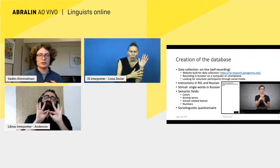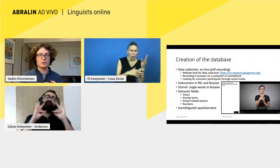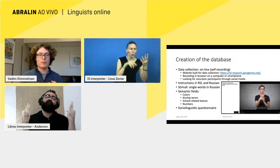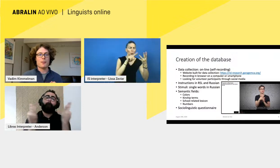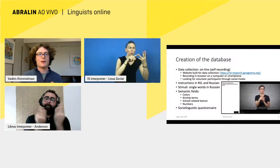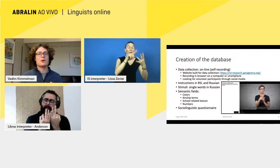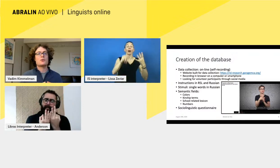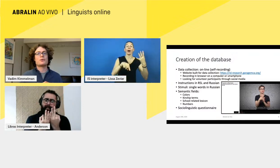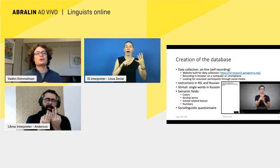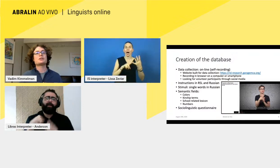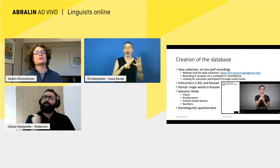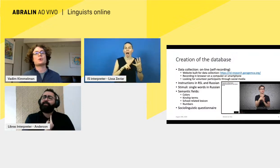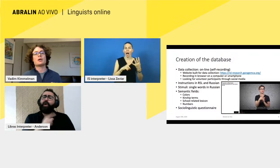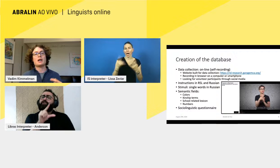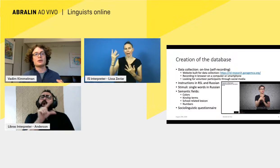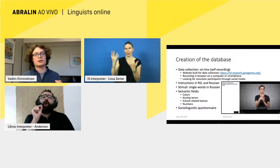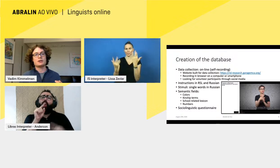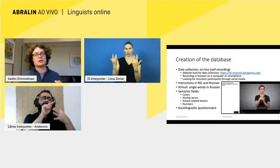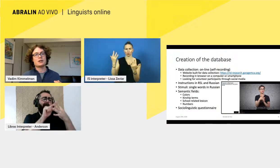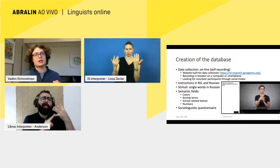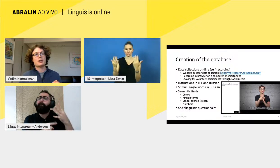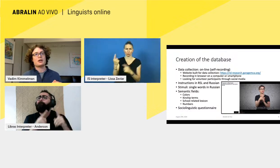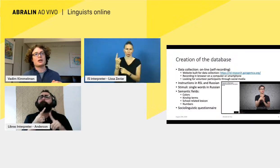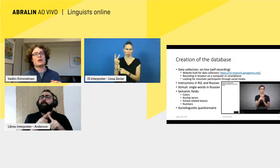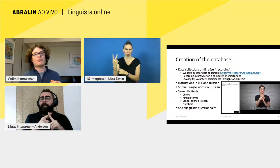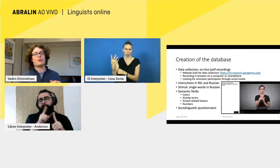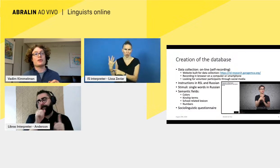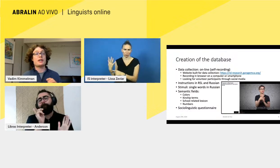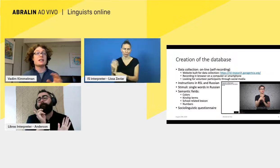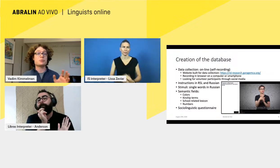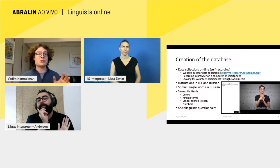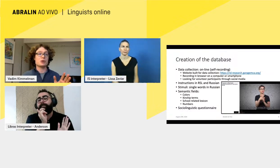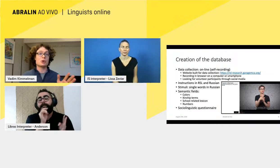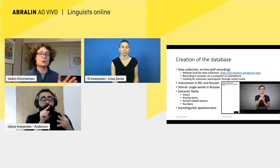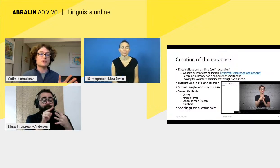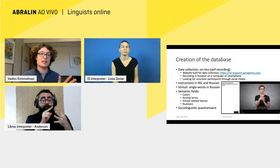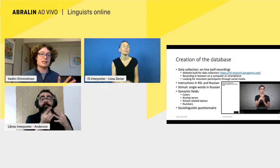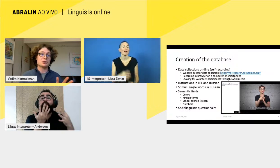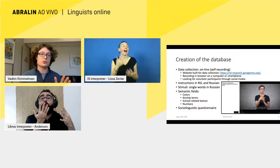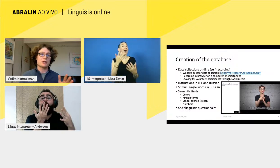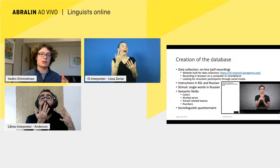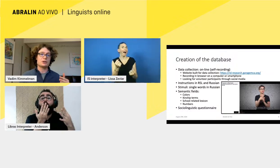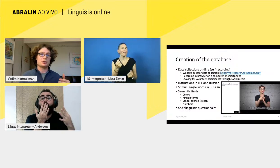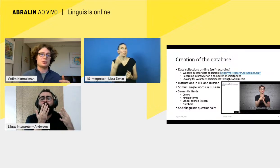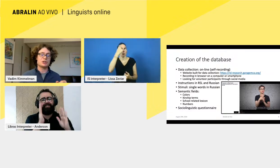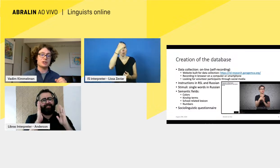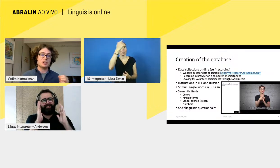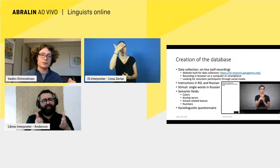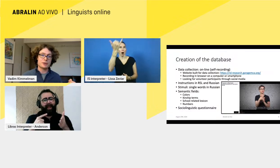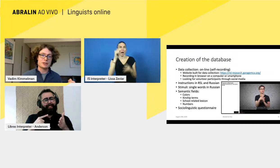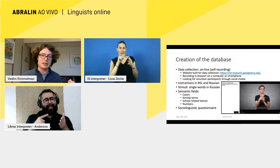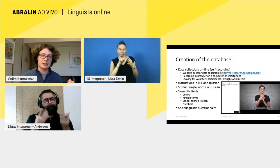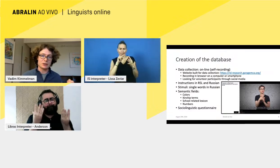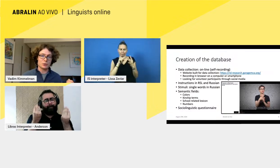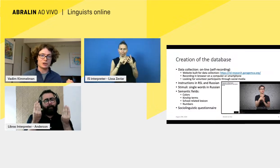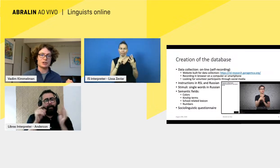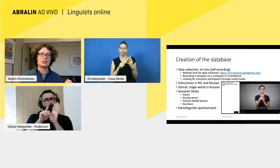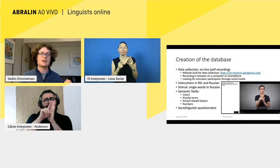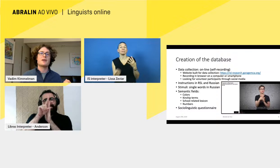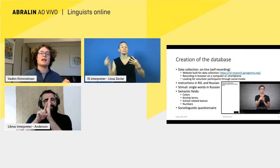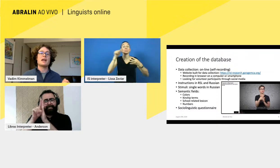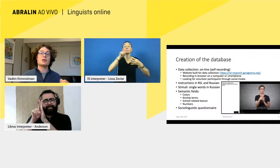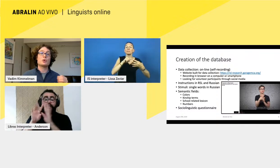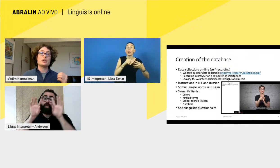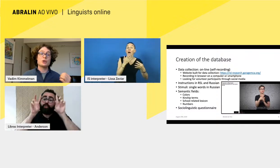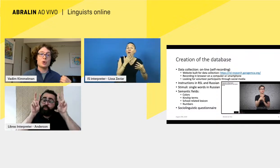those fields. First, for colors, there has been a lot of studies of color terms in different sign